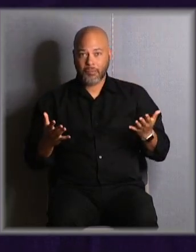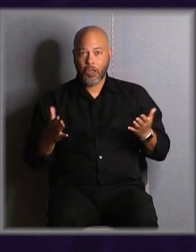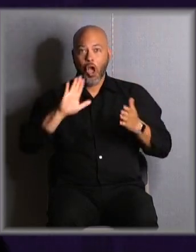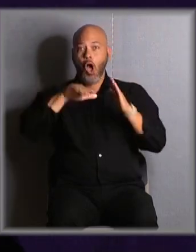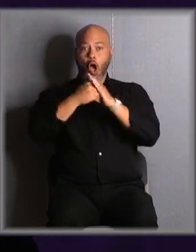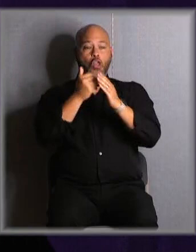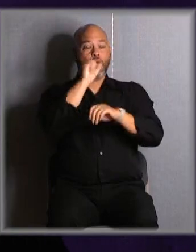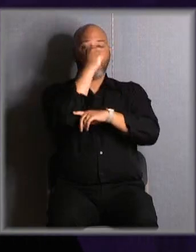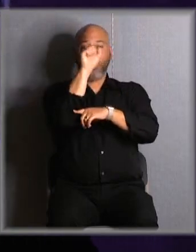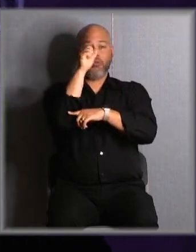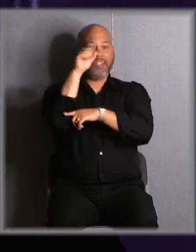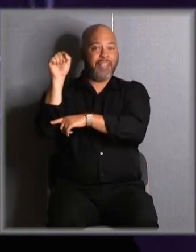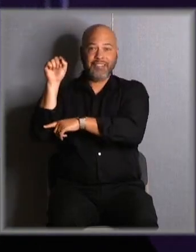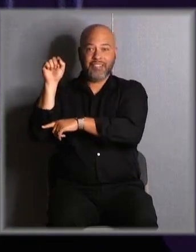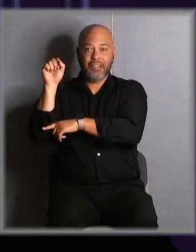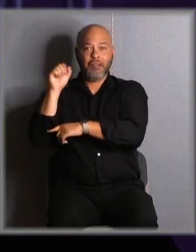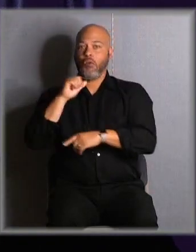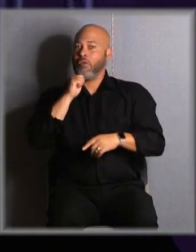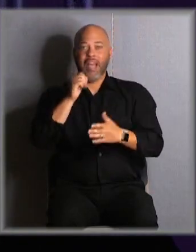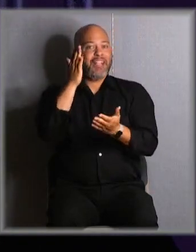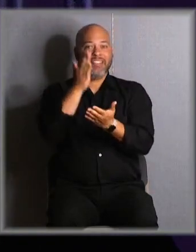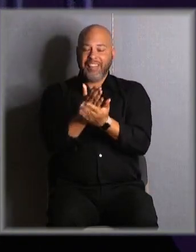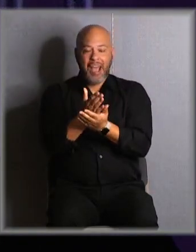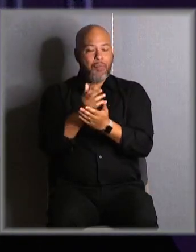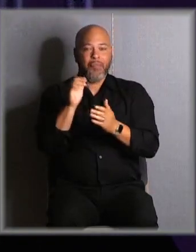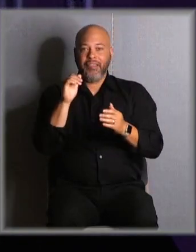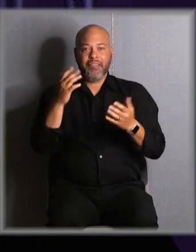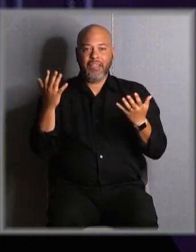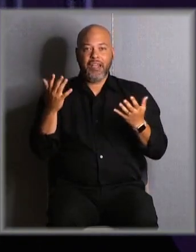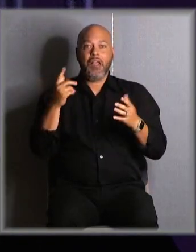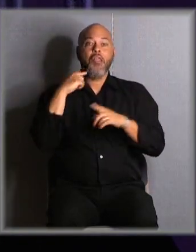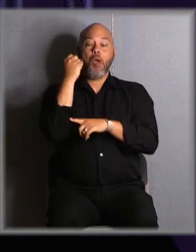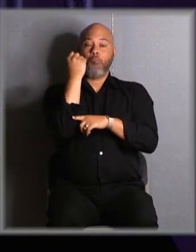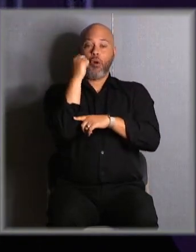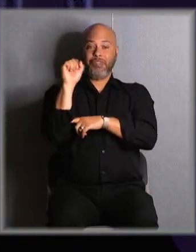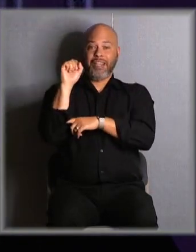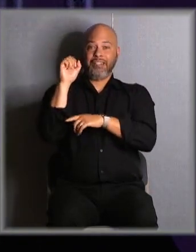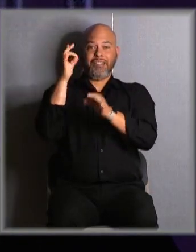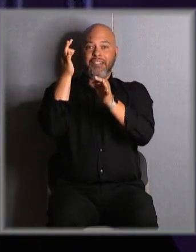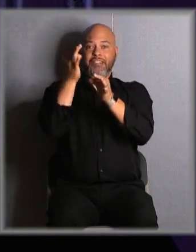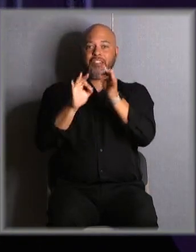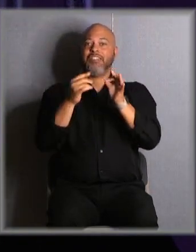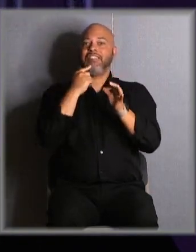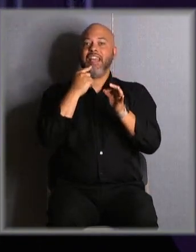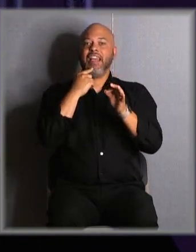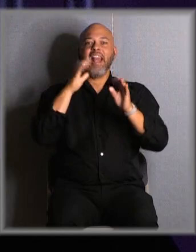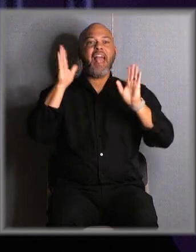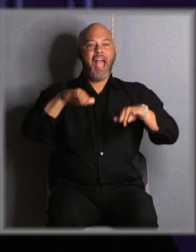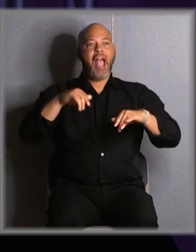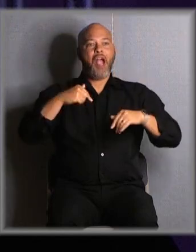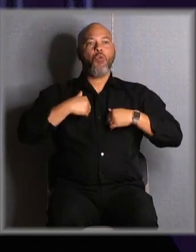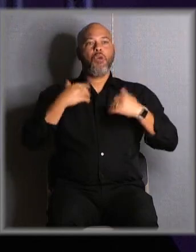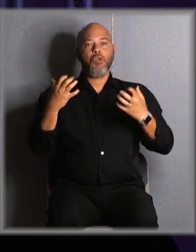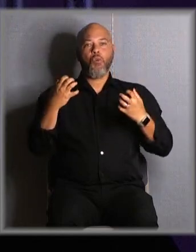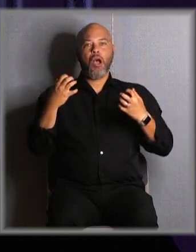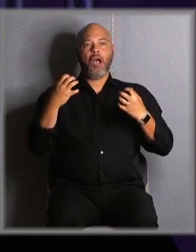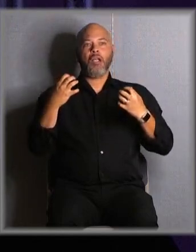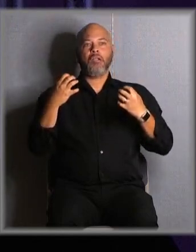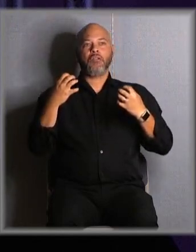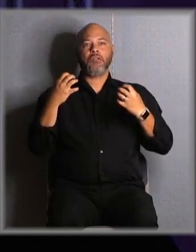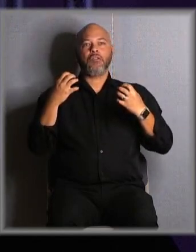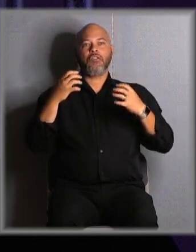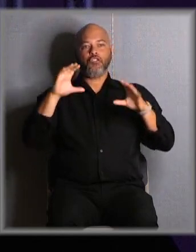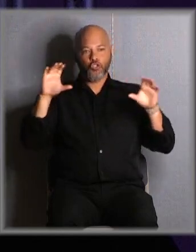protesting is not going to stop any. Listen, the protesting is just saying that, hey, man, we want to start to